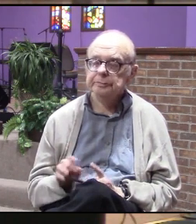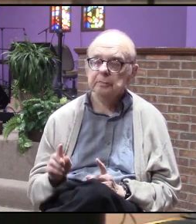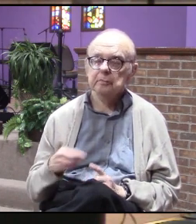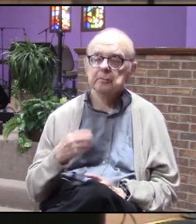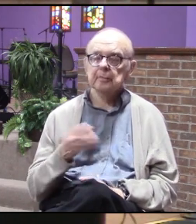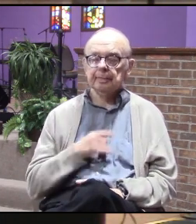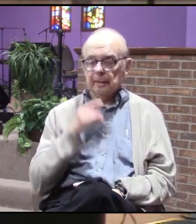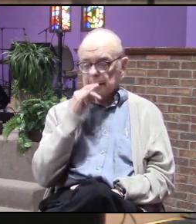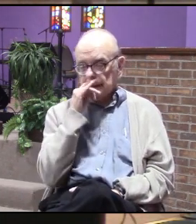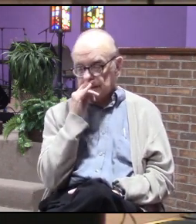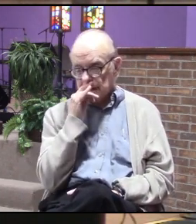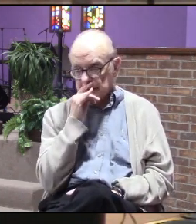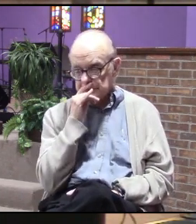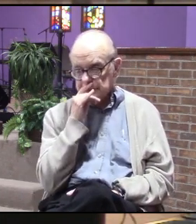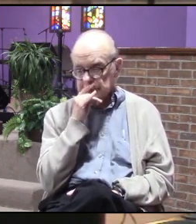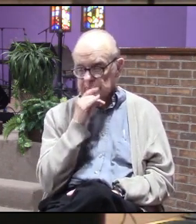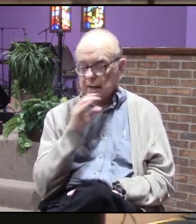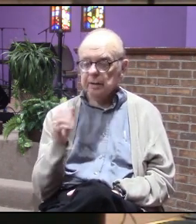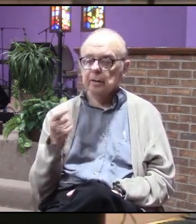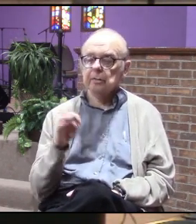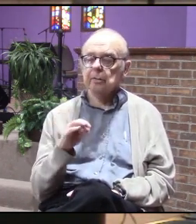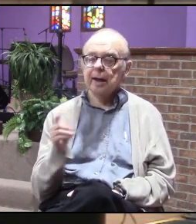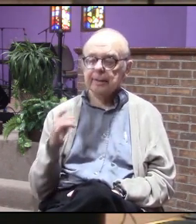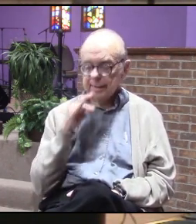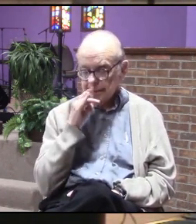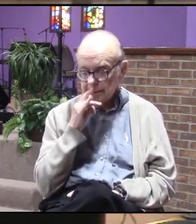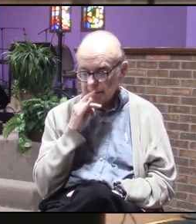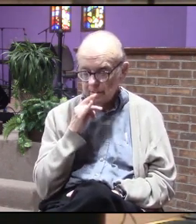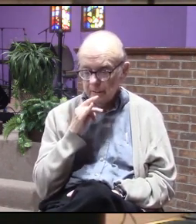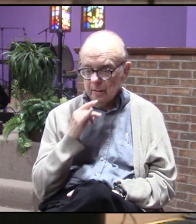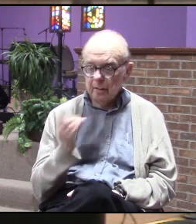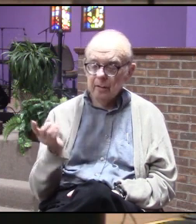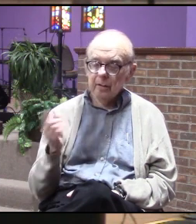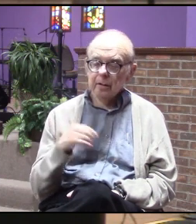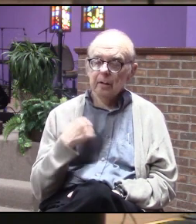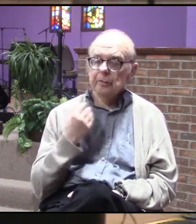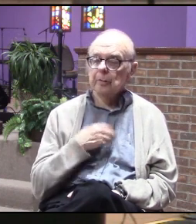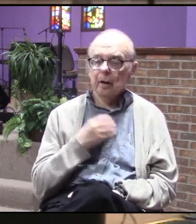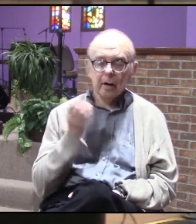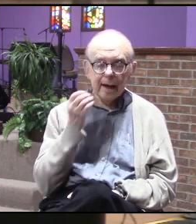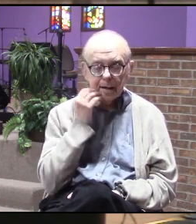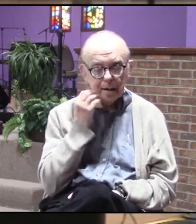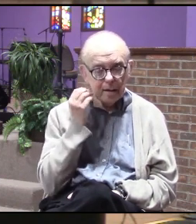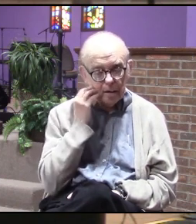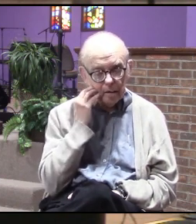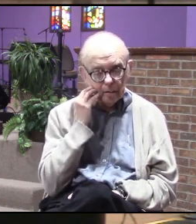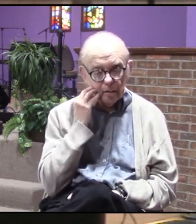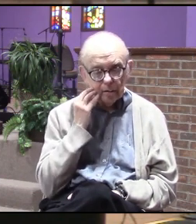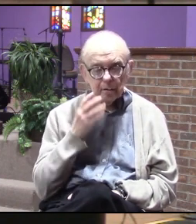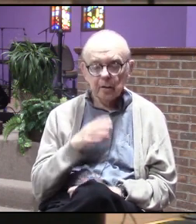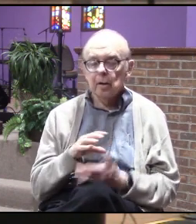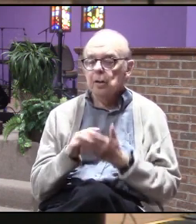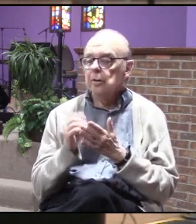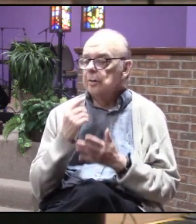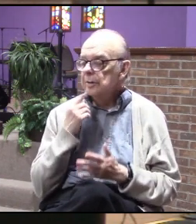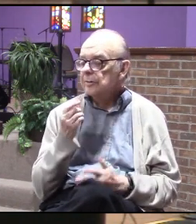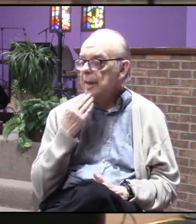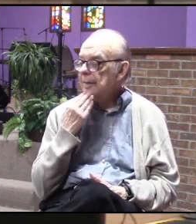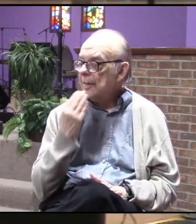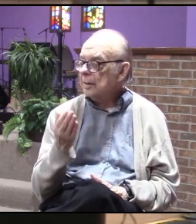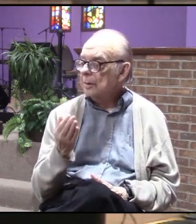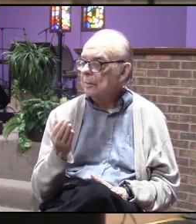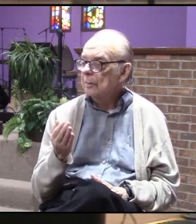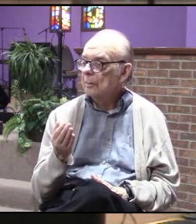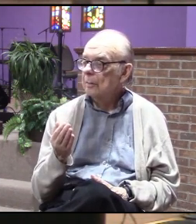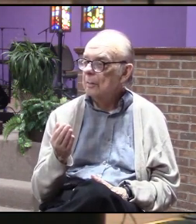But our kids and our grandkids, they come to our house, you learn to say thank you to people.